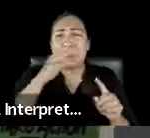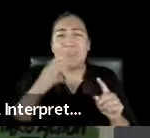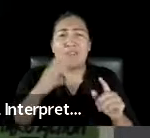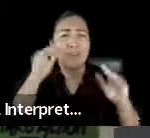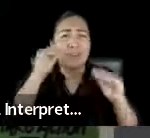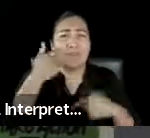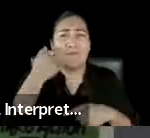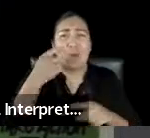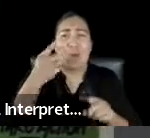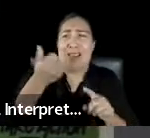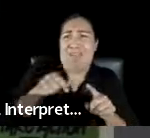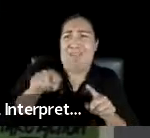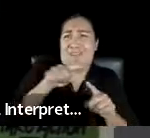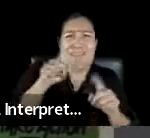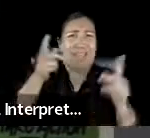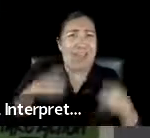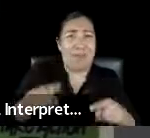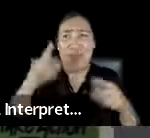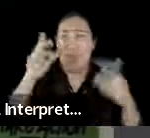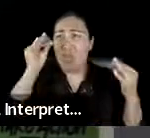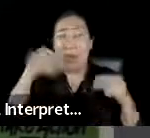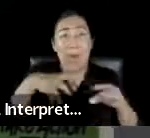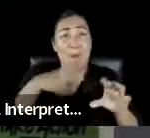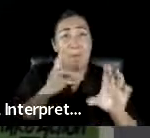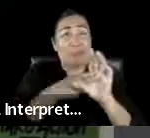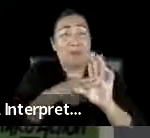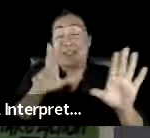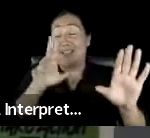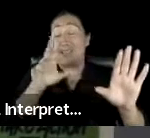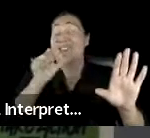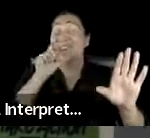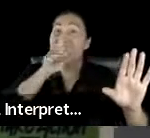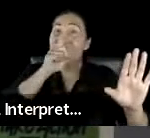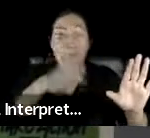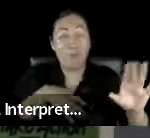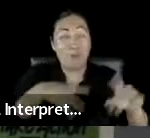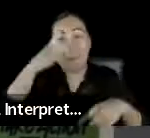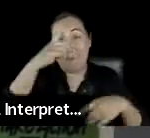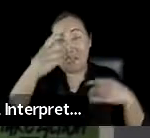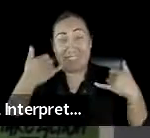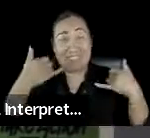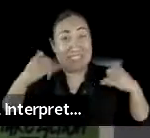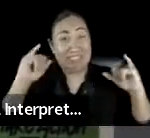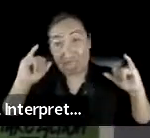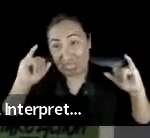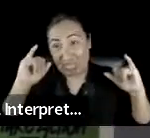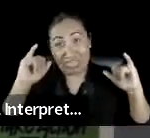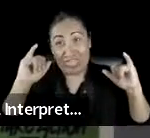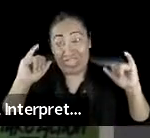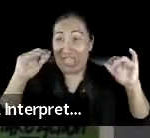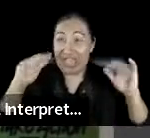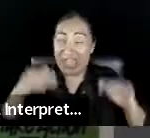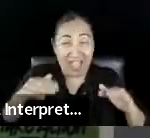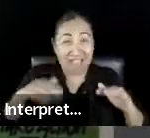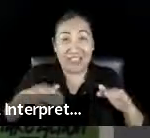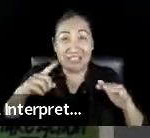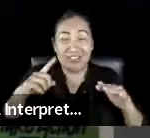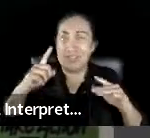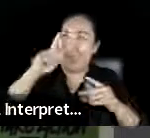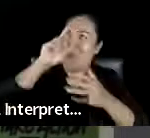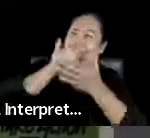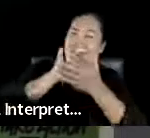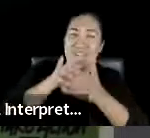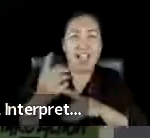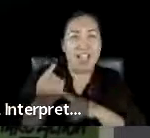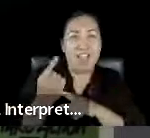expected for any of this to happen. Just the thought of participating here is unreal. My mind still hasn't settled in. Last year,